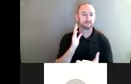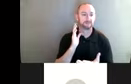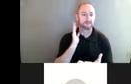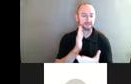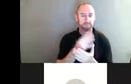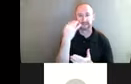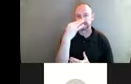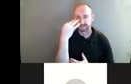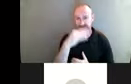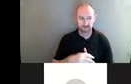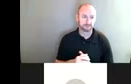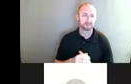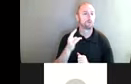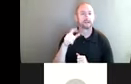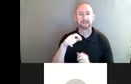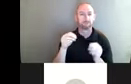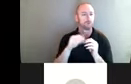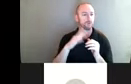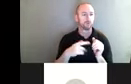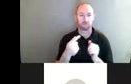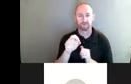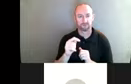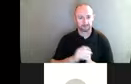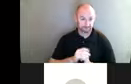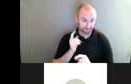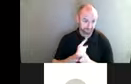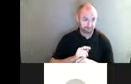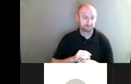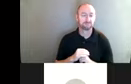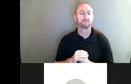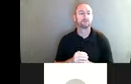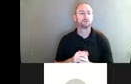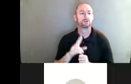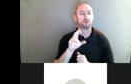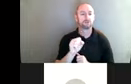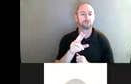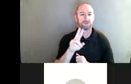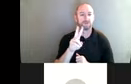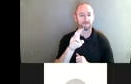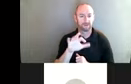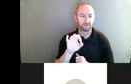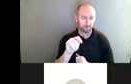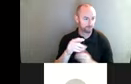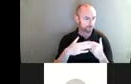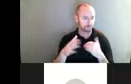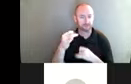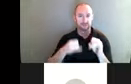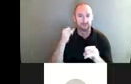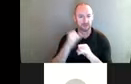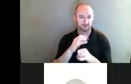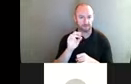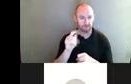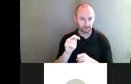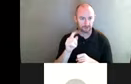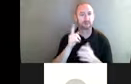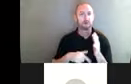the insanity. Why do we need more than one foot, right? Let's cut out that U.S. survey foot, move forward with the international foot, which is what